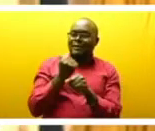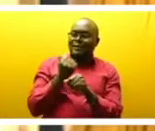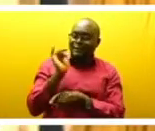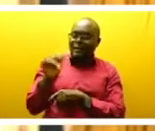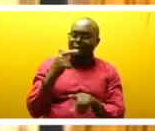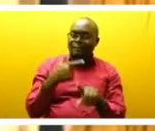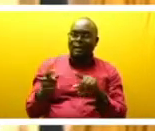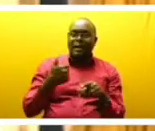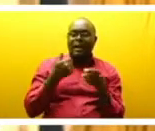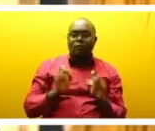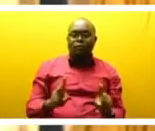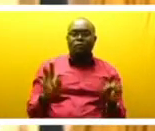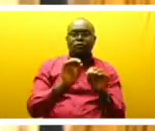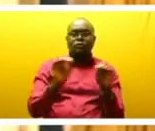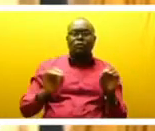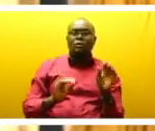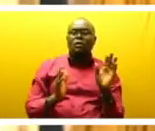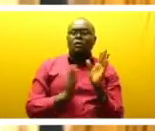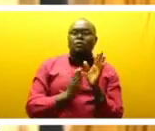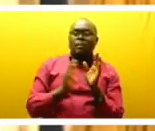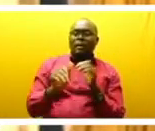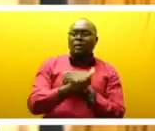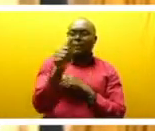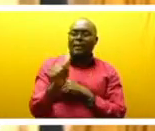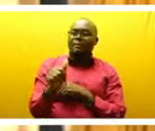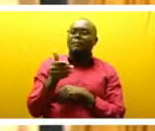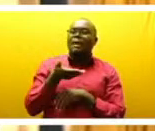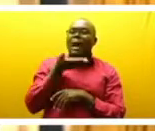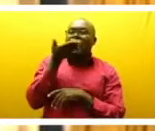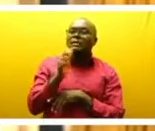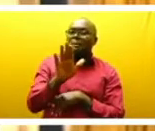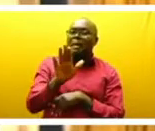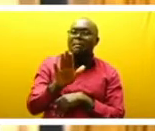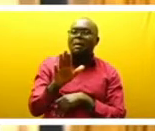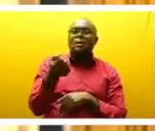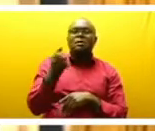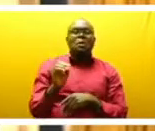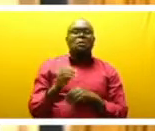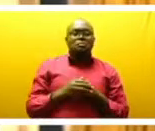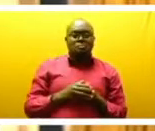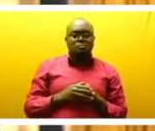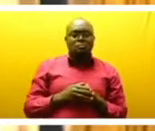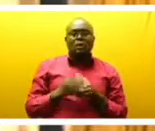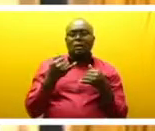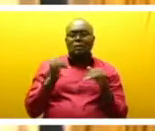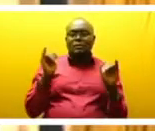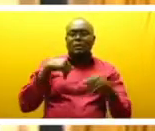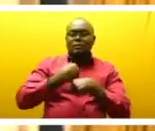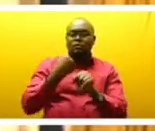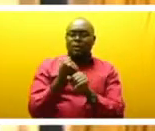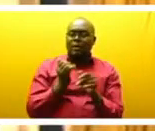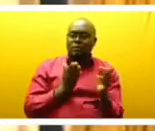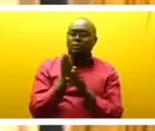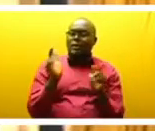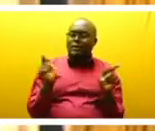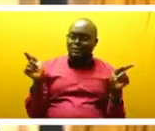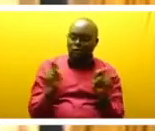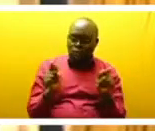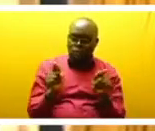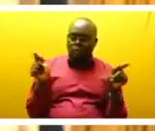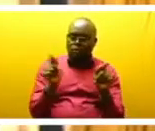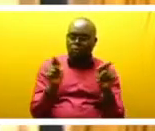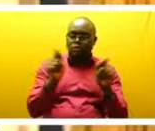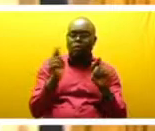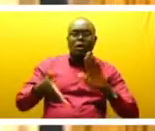have an opportunity to comment on their response at all. So I will try to be very, very, as usual, very